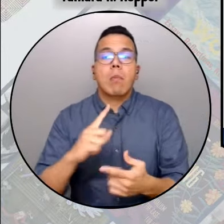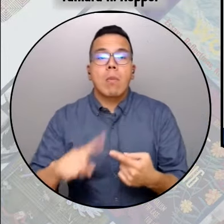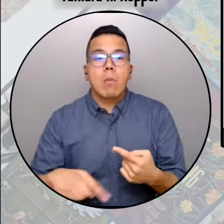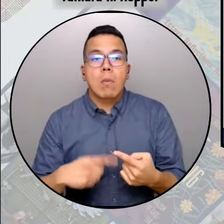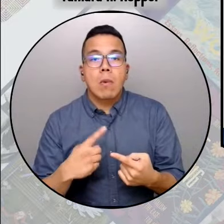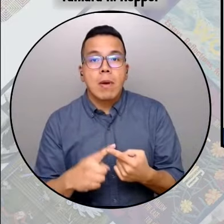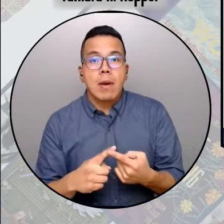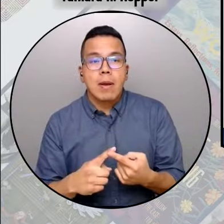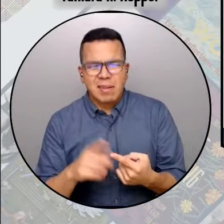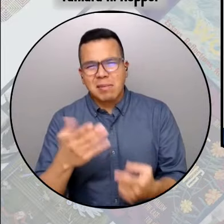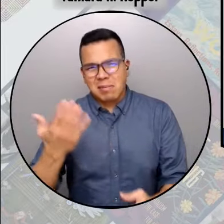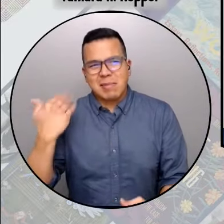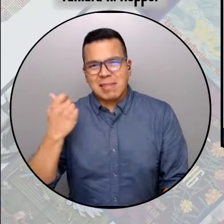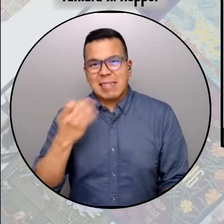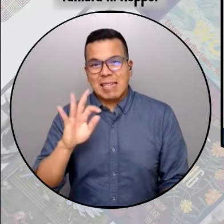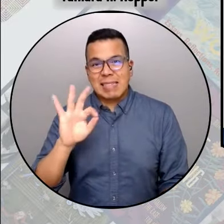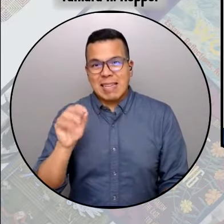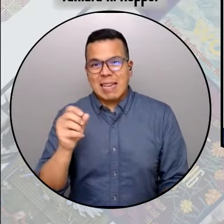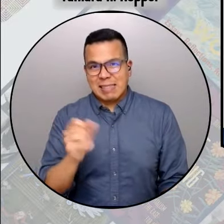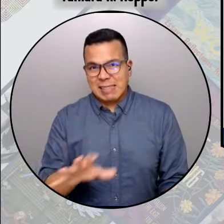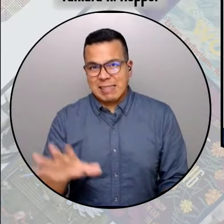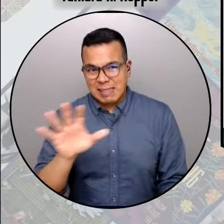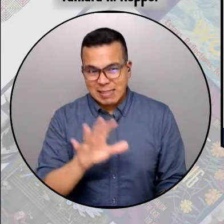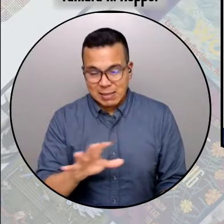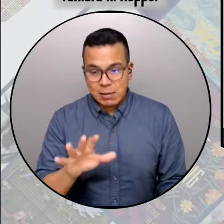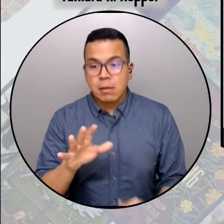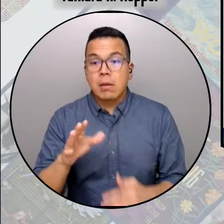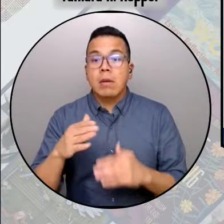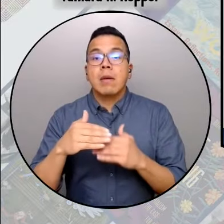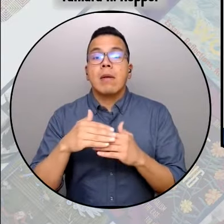and it had a major impact on